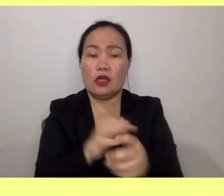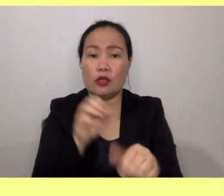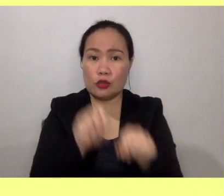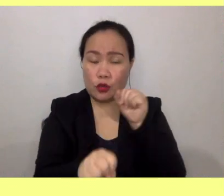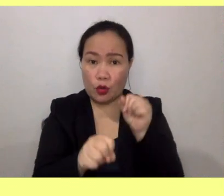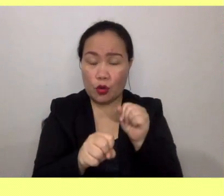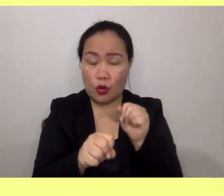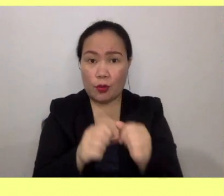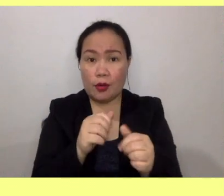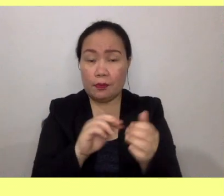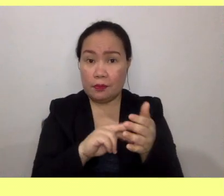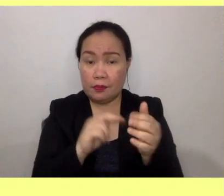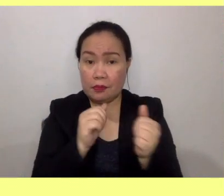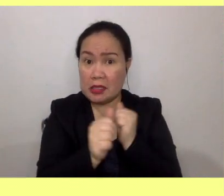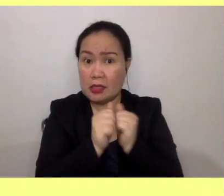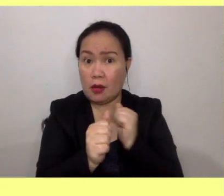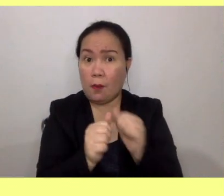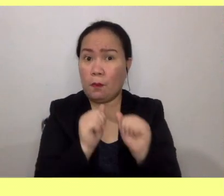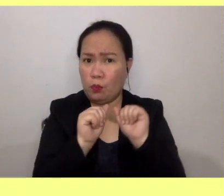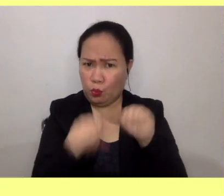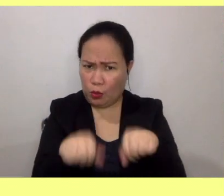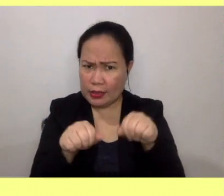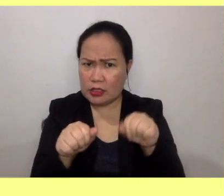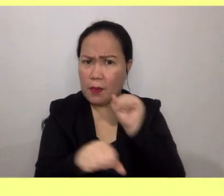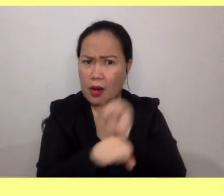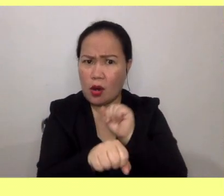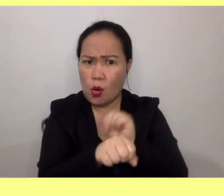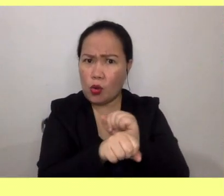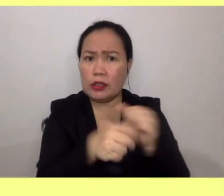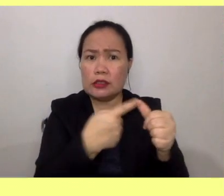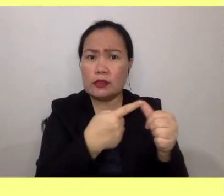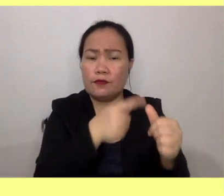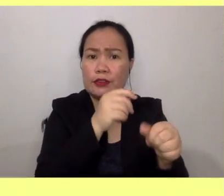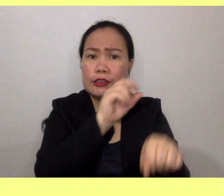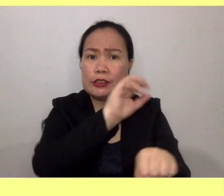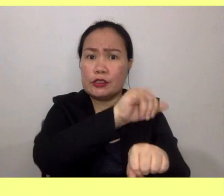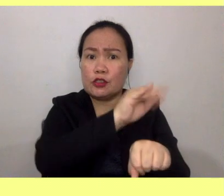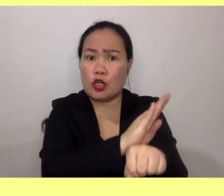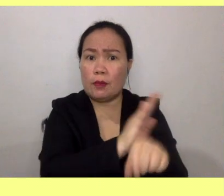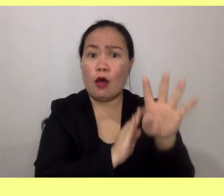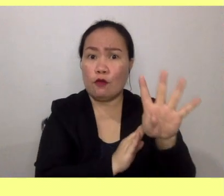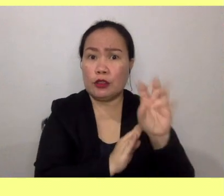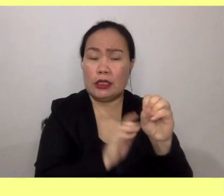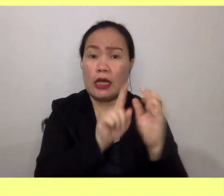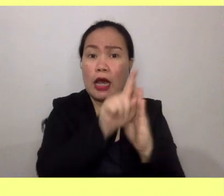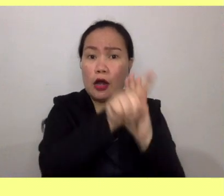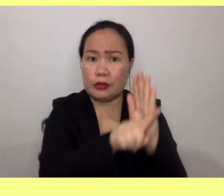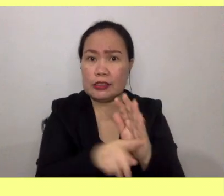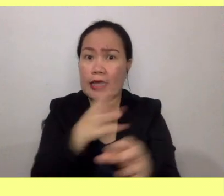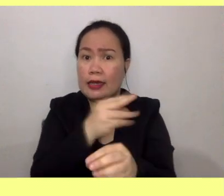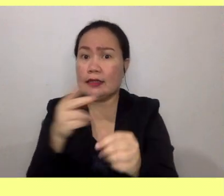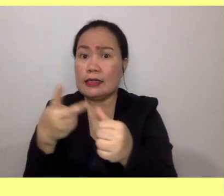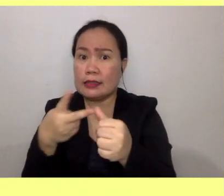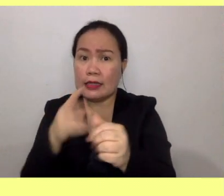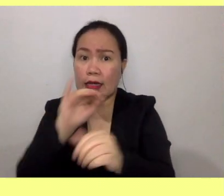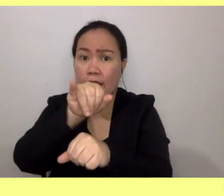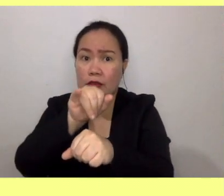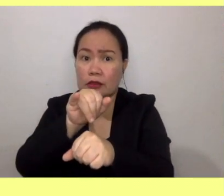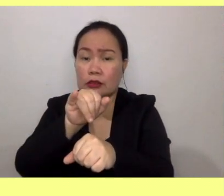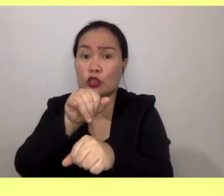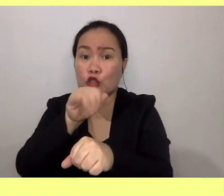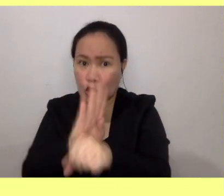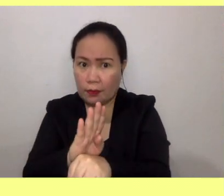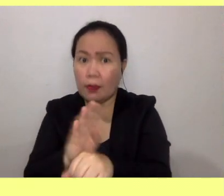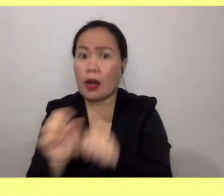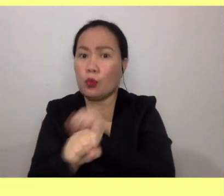siya mag-work ng 40 hours dun sa first job niya and then 30 hours dun sa second job. Okay, yun po ang ibig